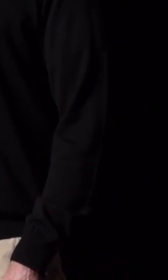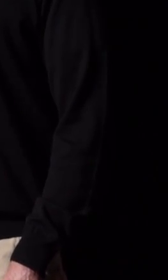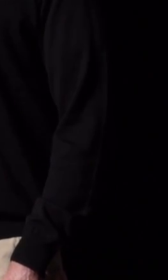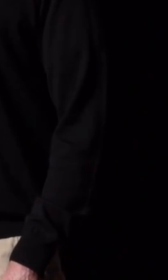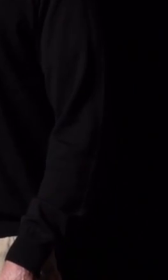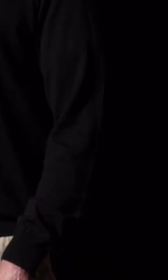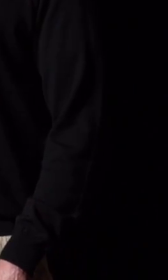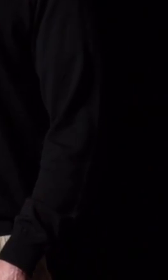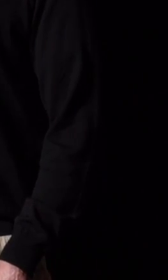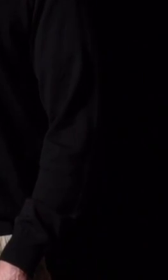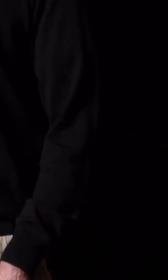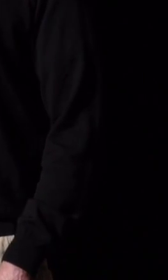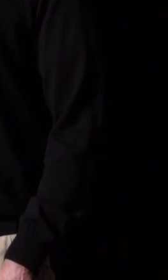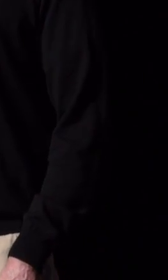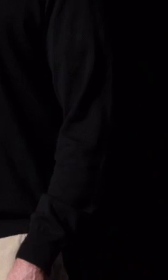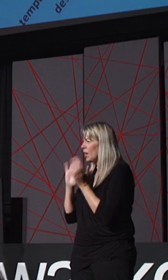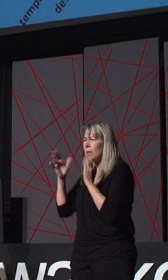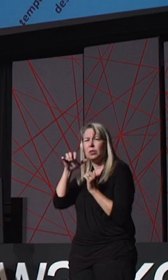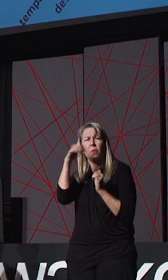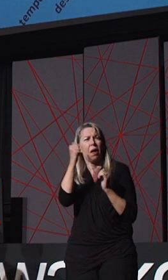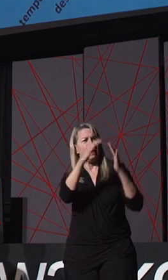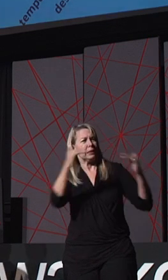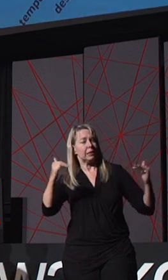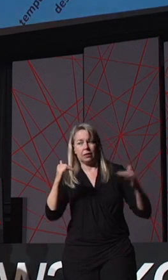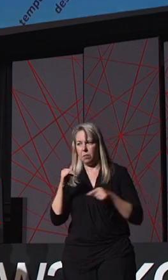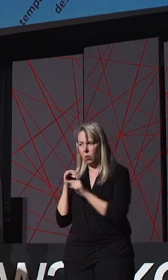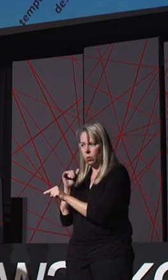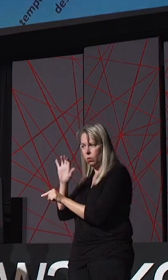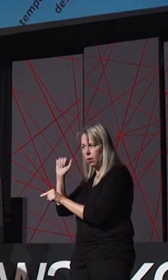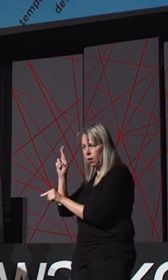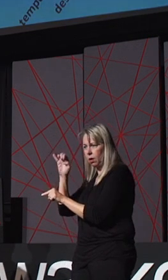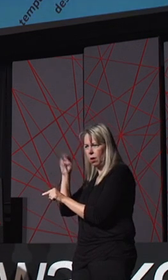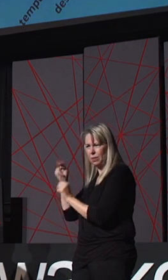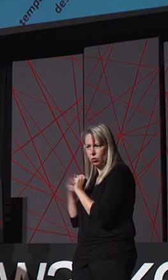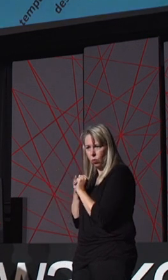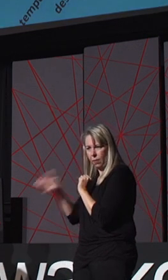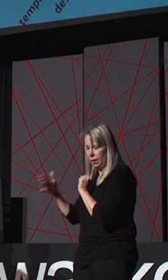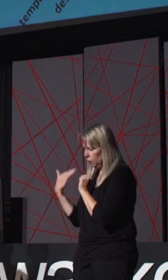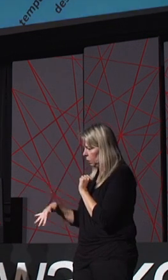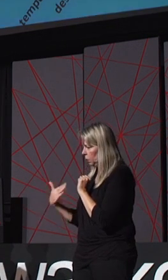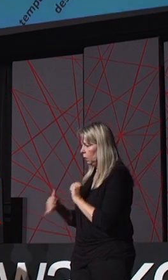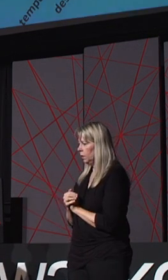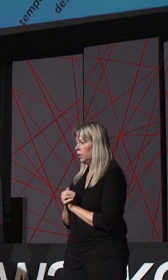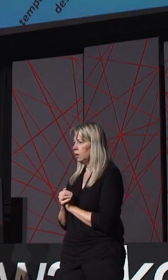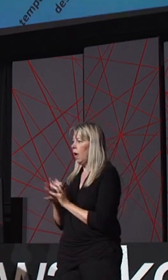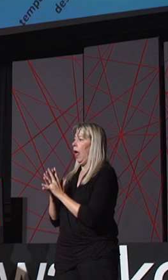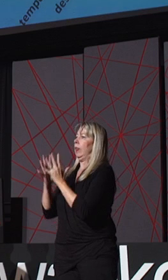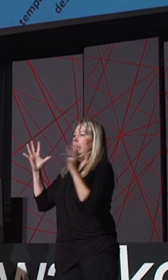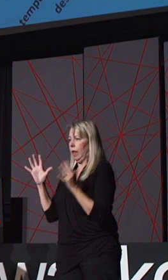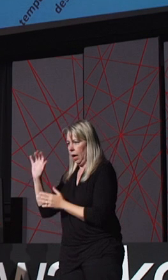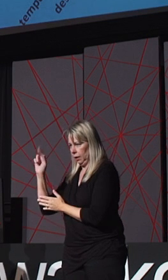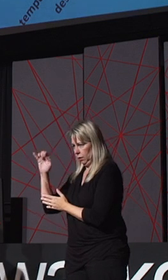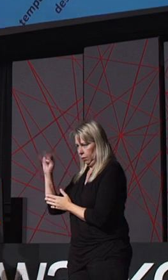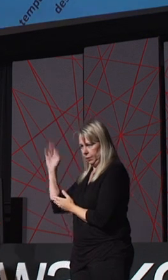More than any other ecosystem, the vegetation in tropical forests contain huge amounts of carbon,